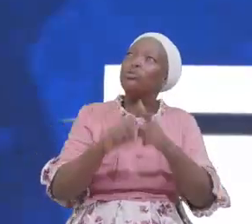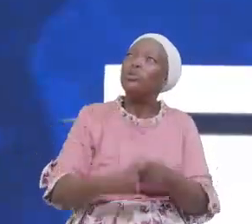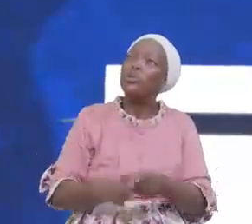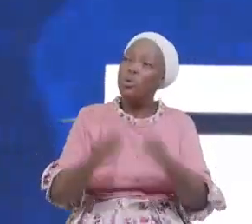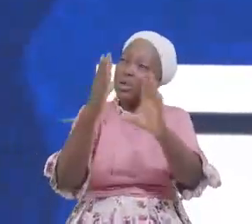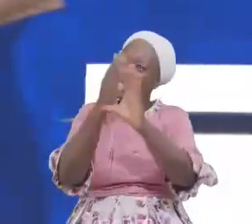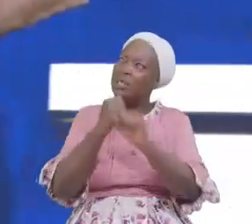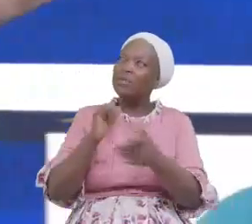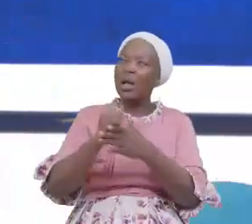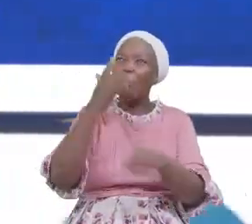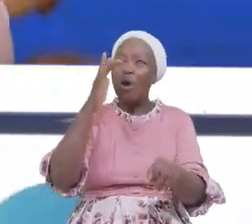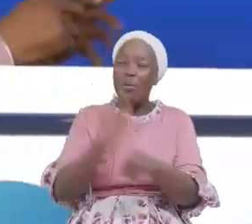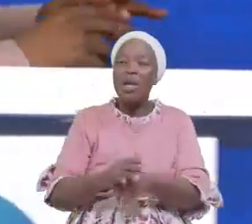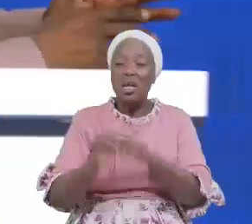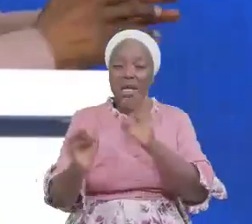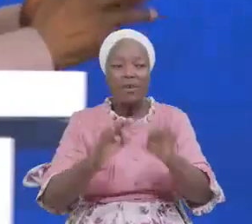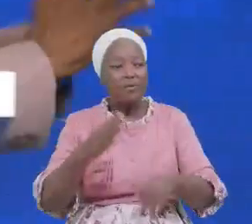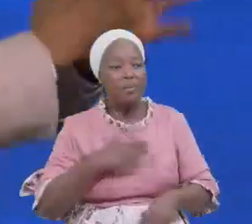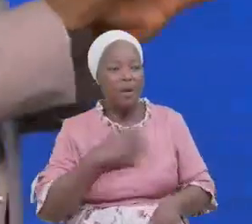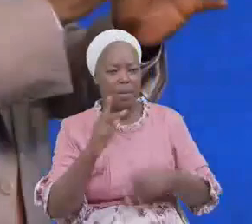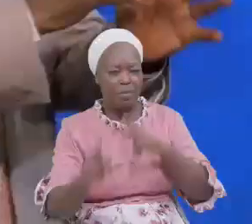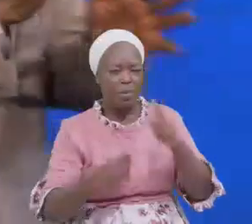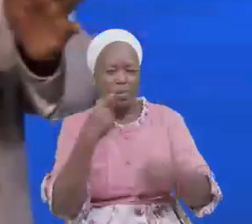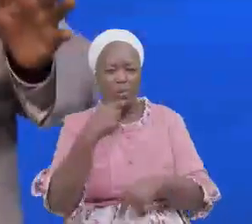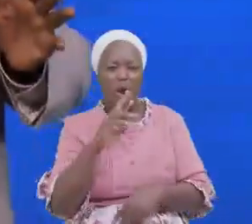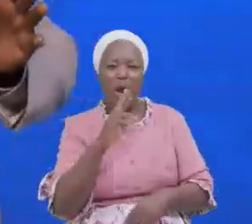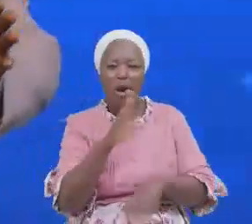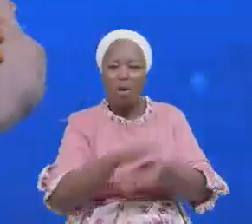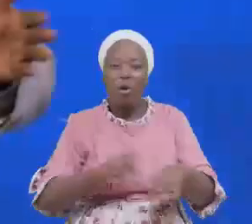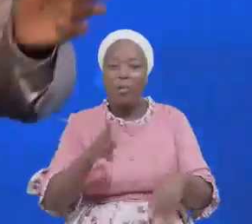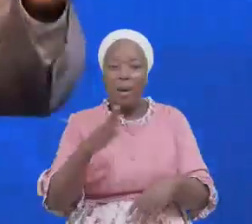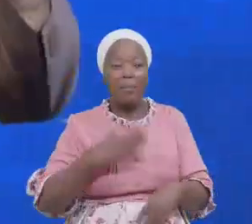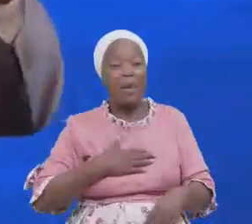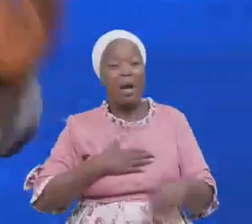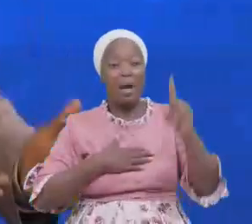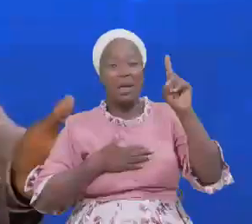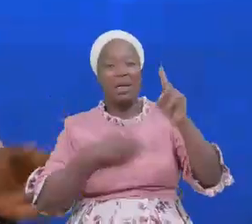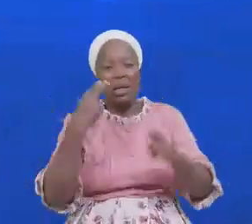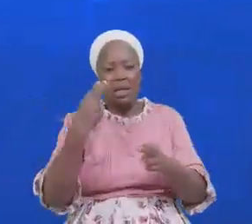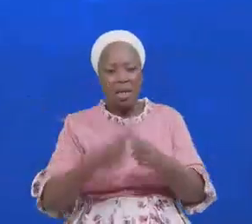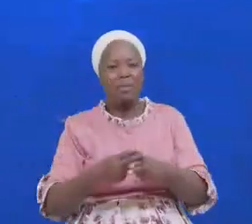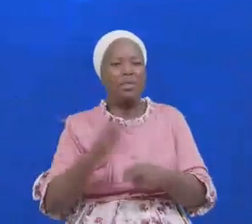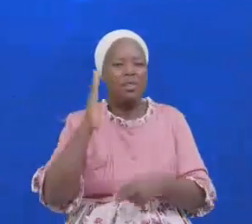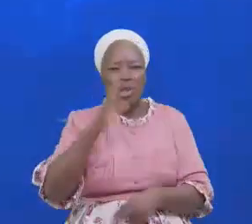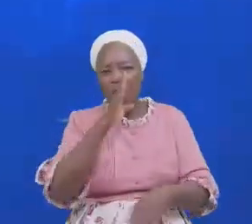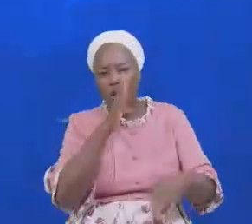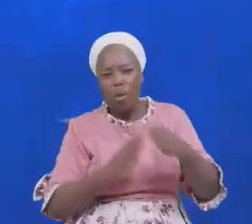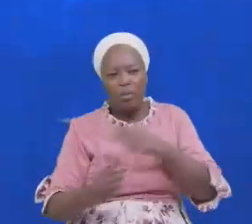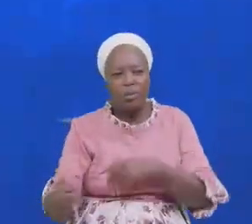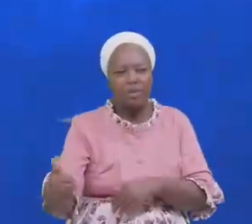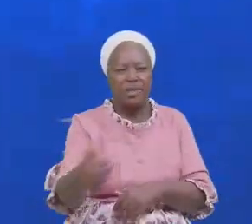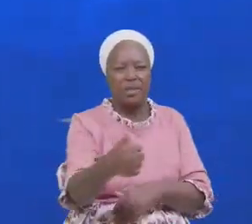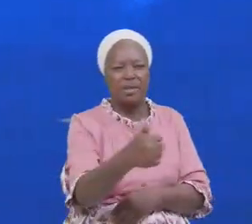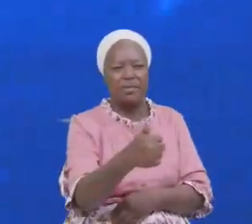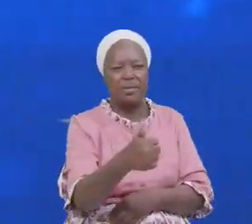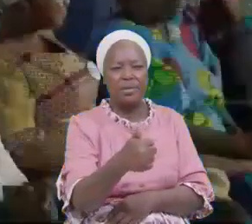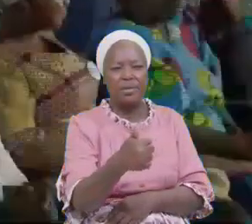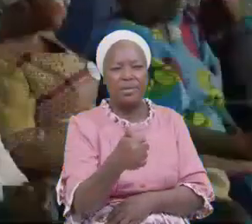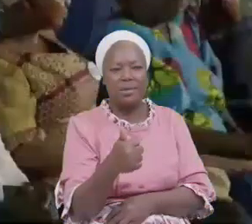promise. If my people who are called by my name shall humble themselves.